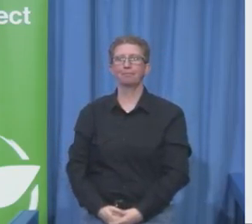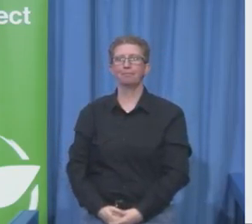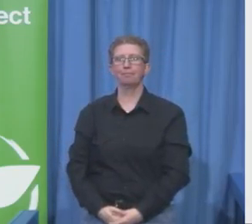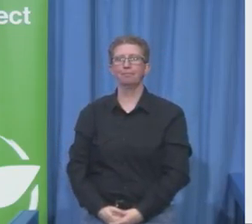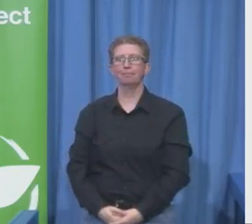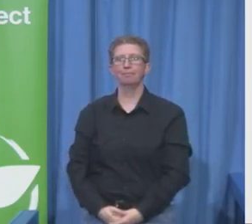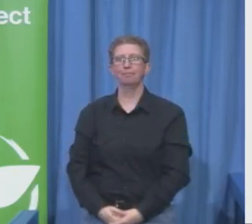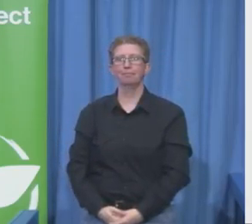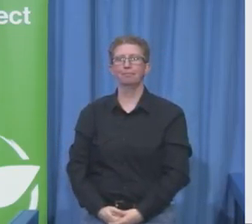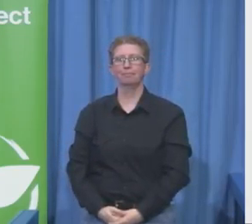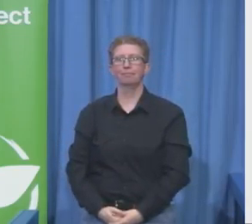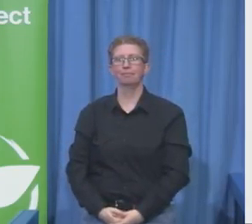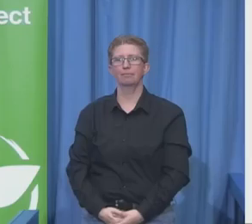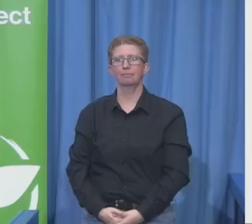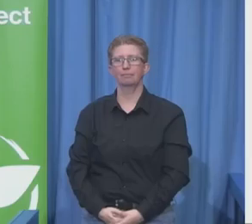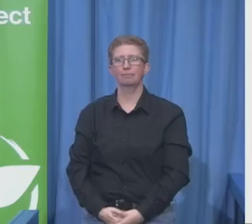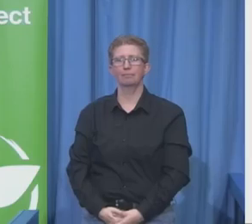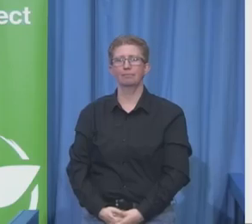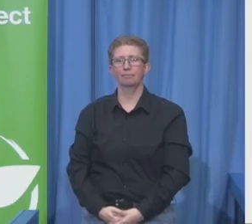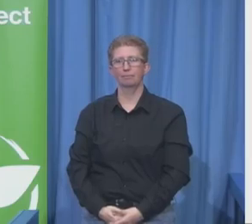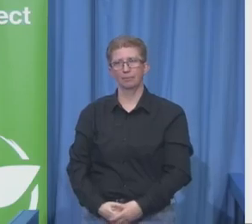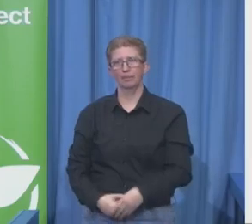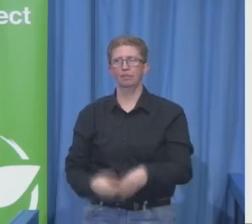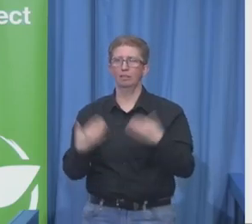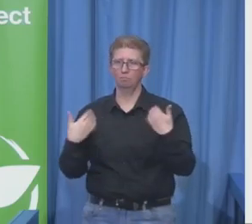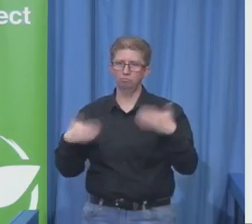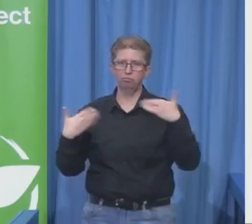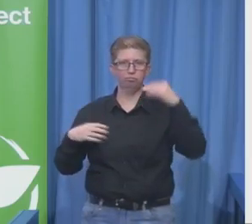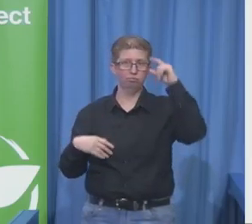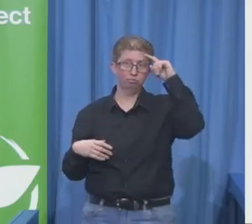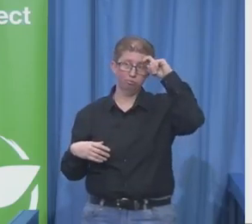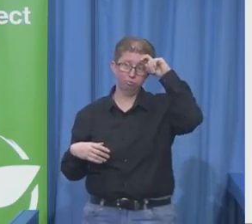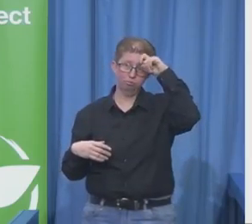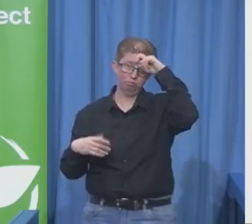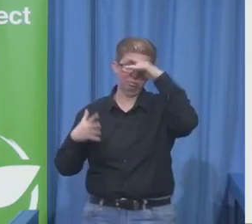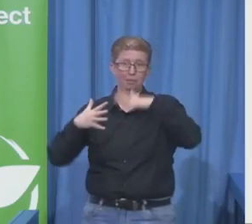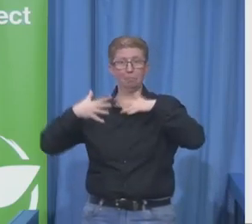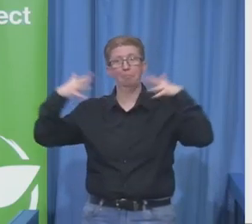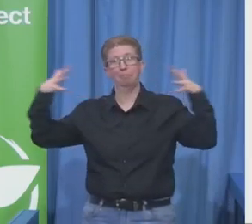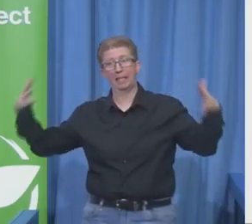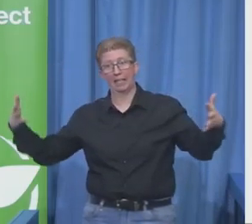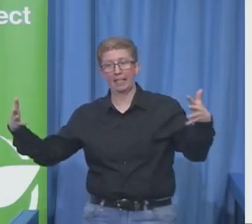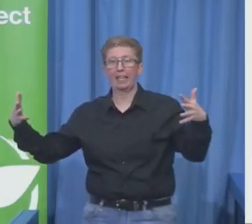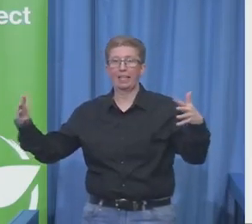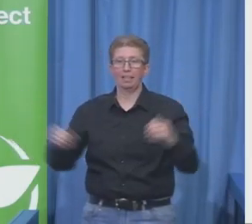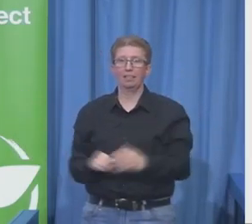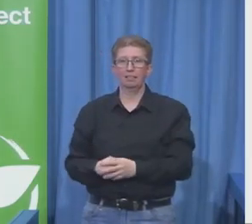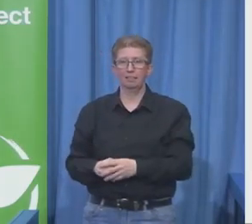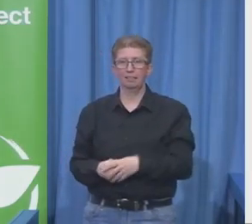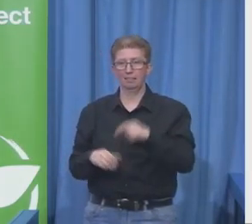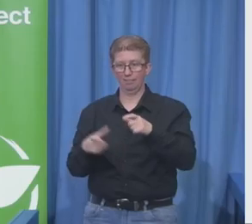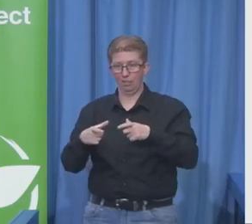challenge to make this local program much more wider. However,